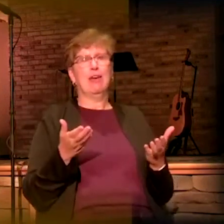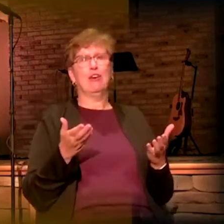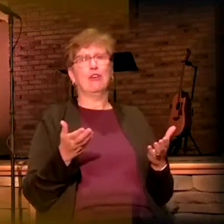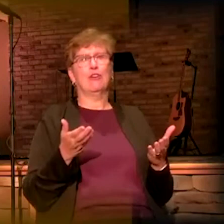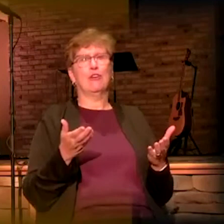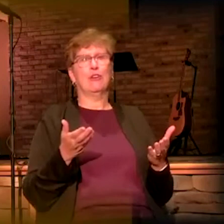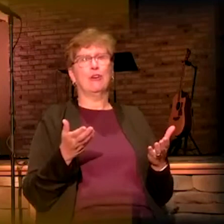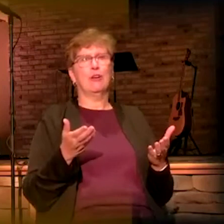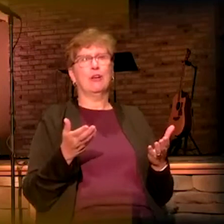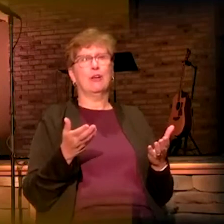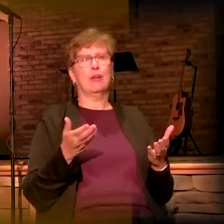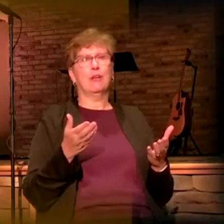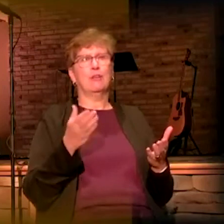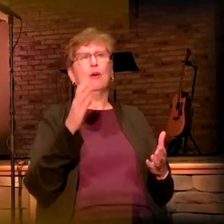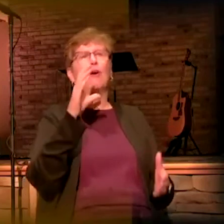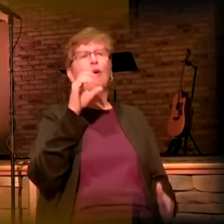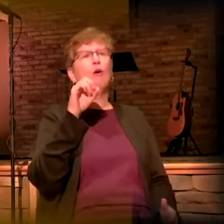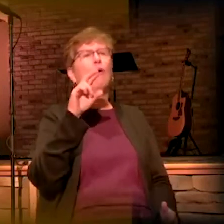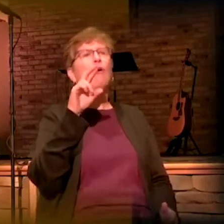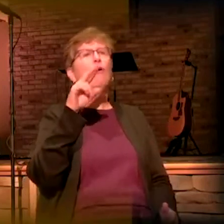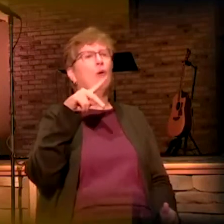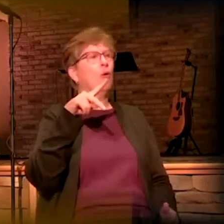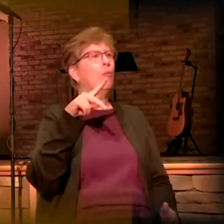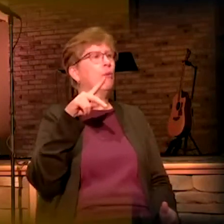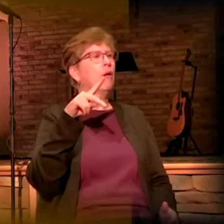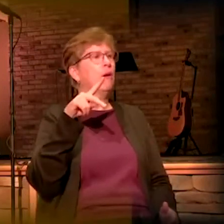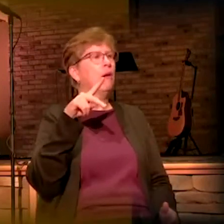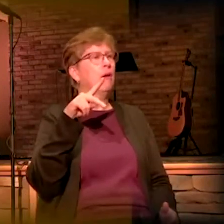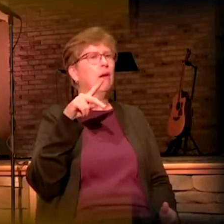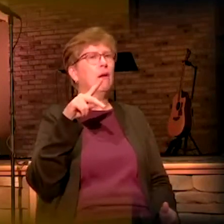And that's the corporate raising of voices.